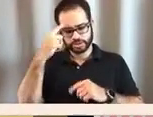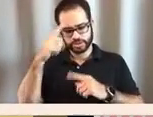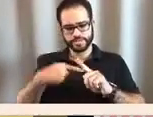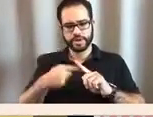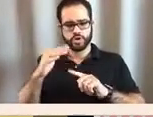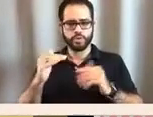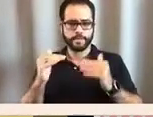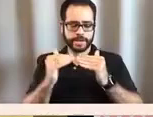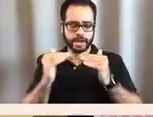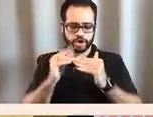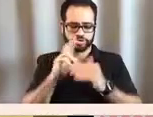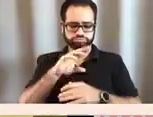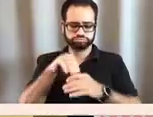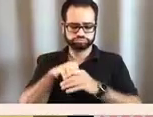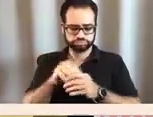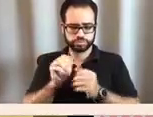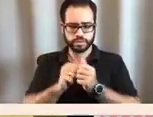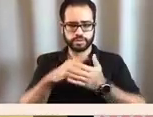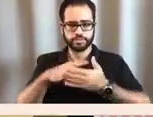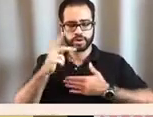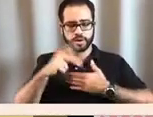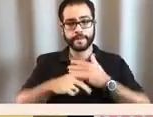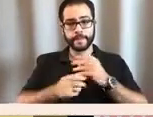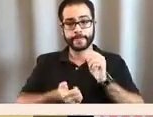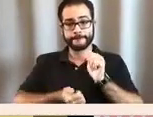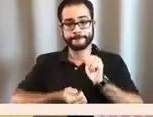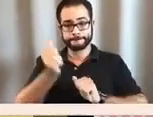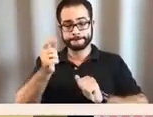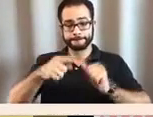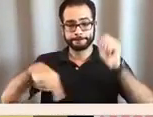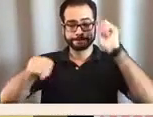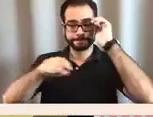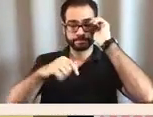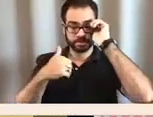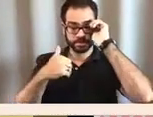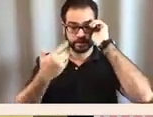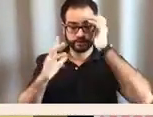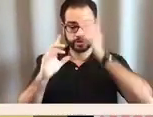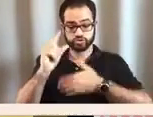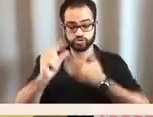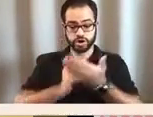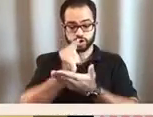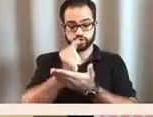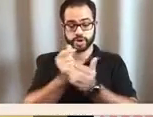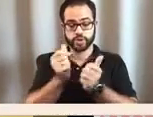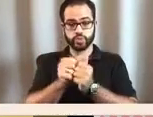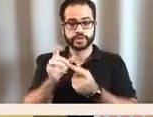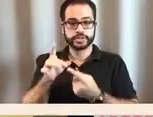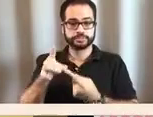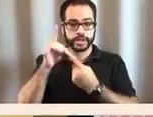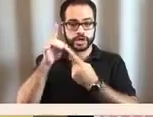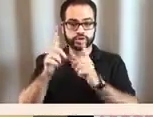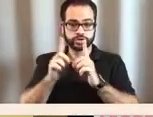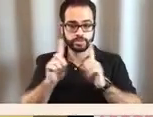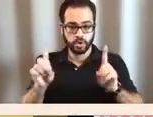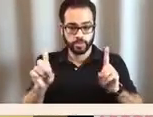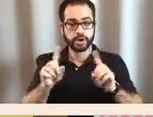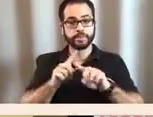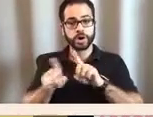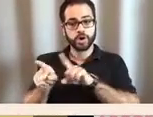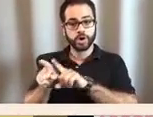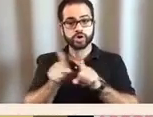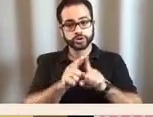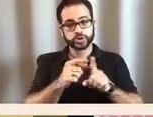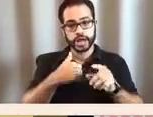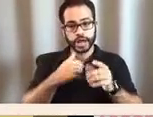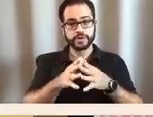coming into the programs. Many have exited with a special diploma, but we also have a large